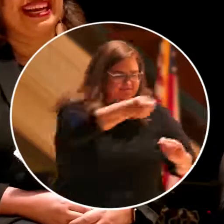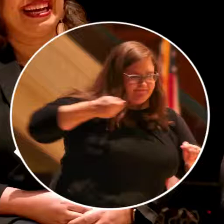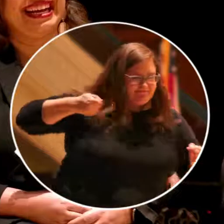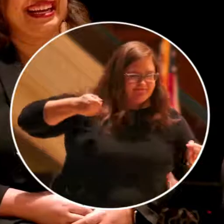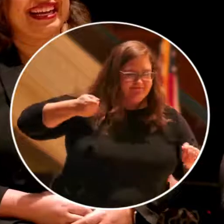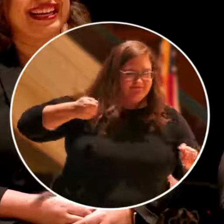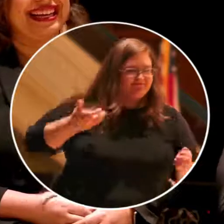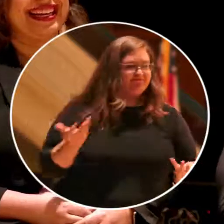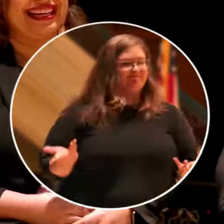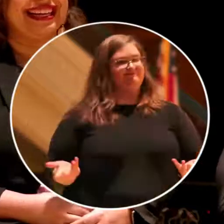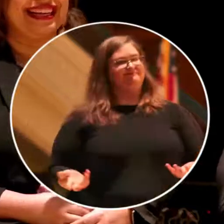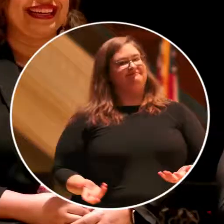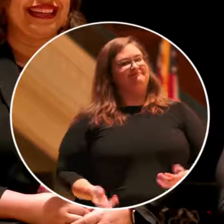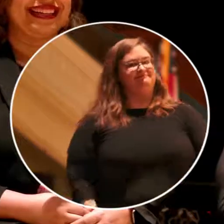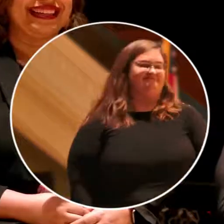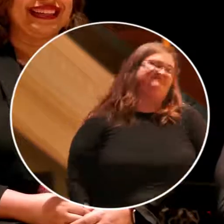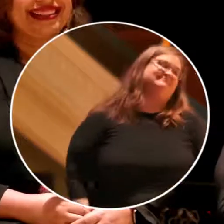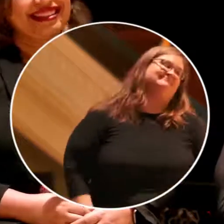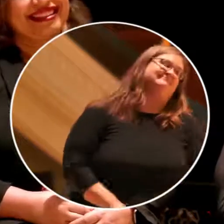knitting needles.